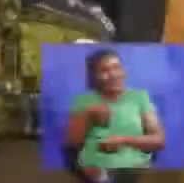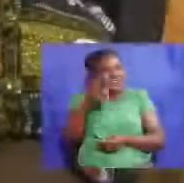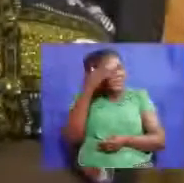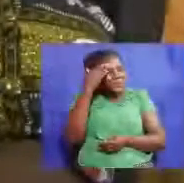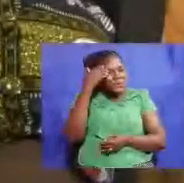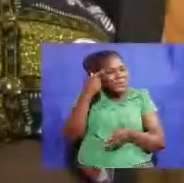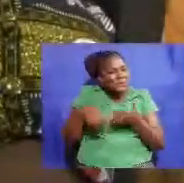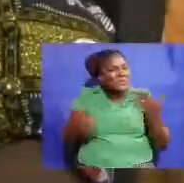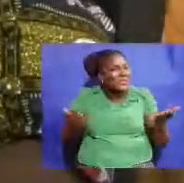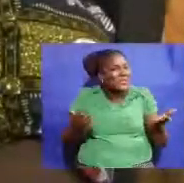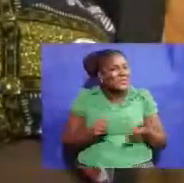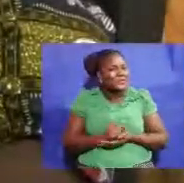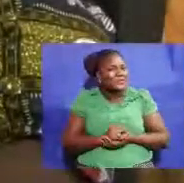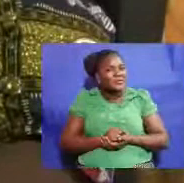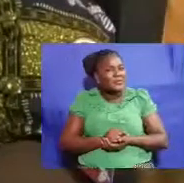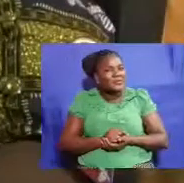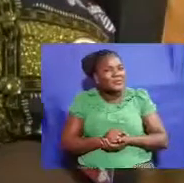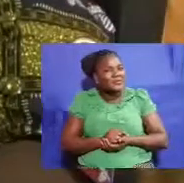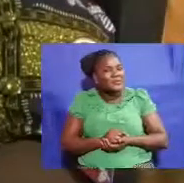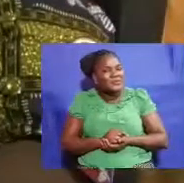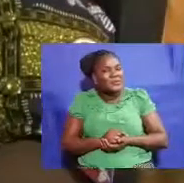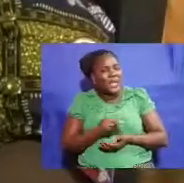H4P organization.